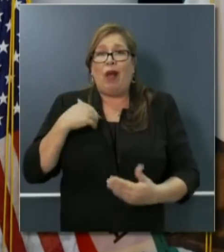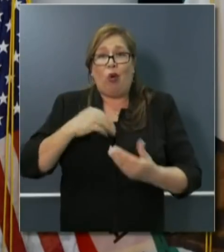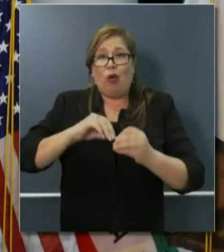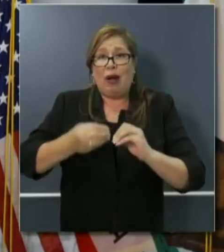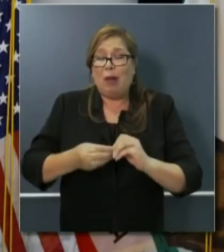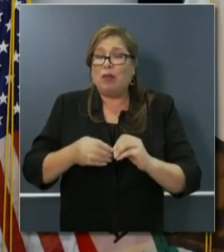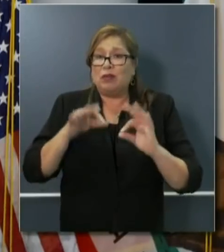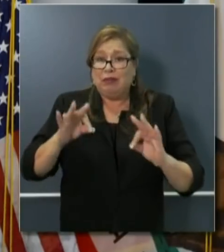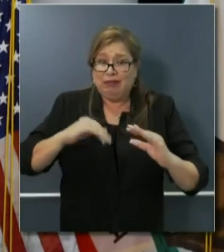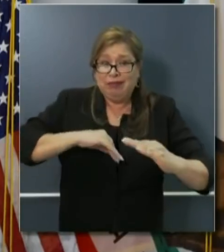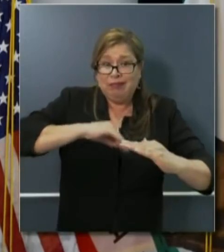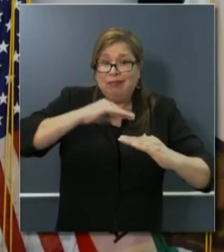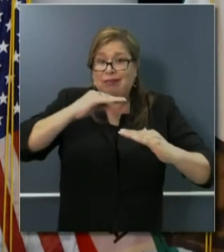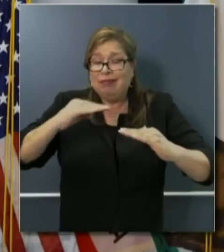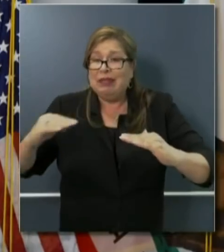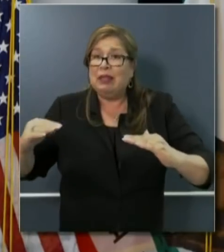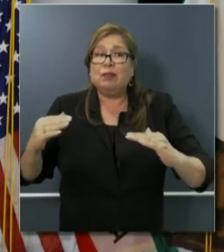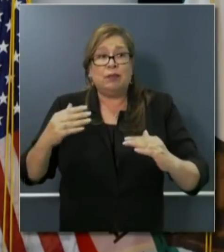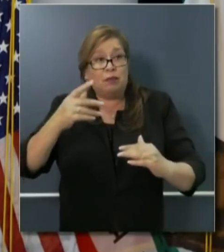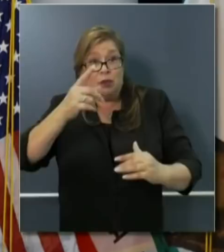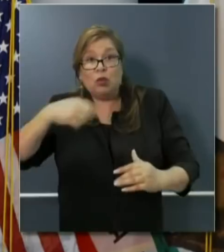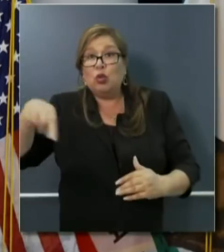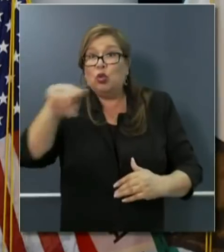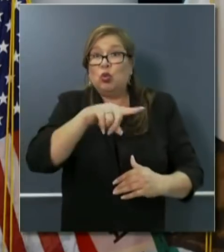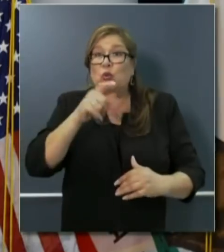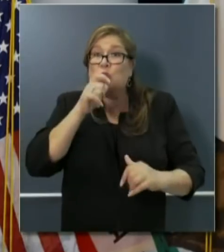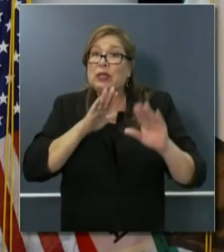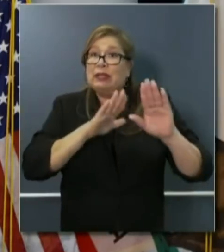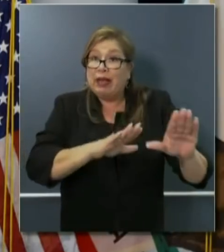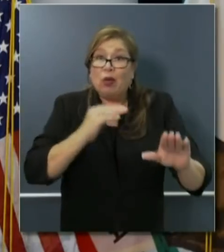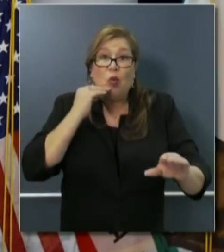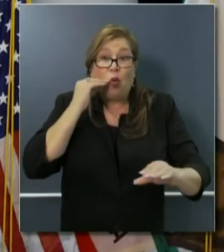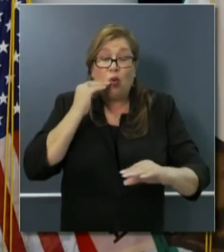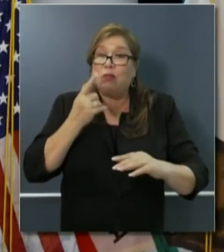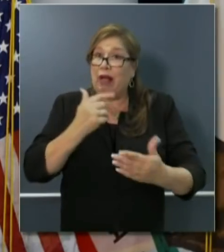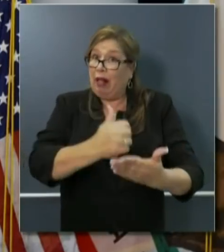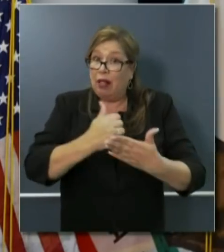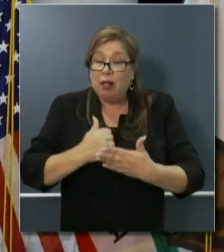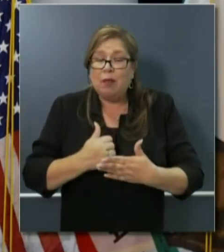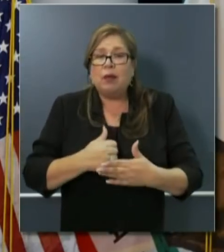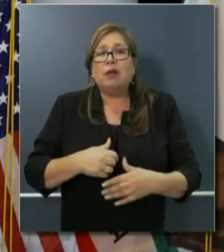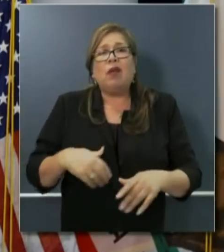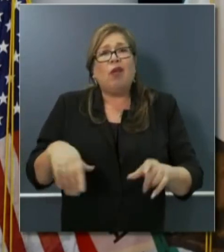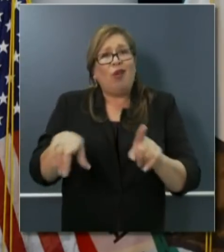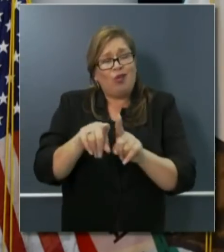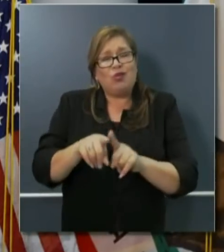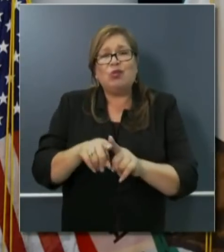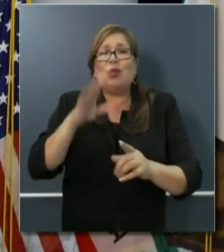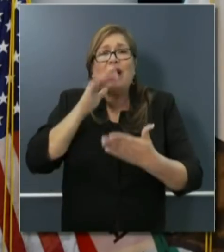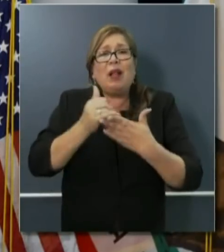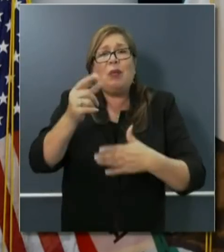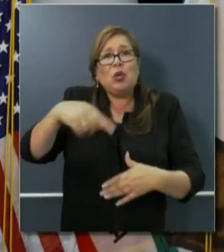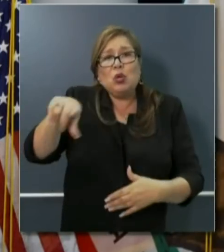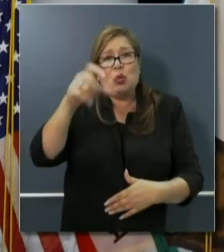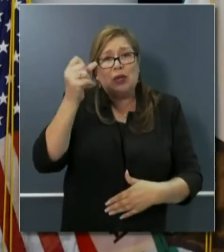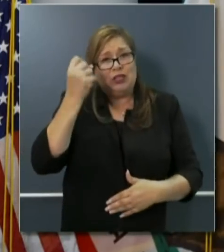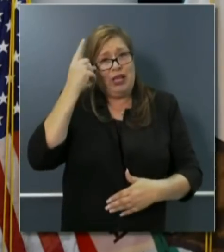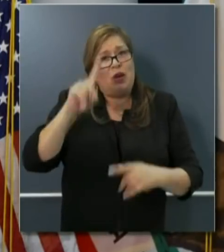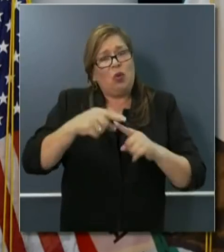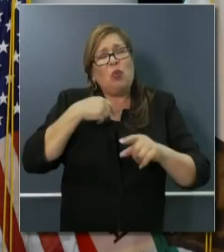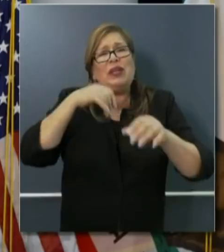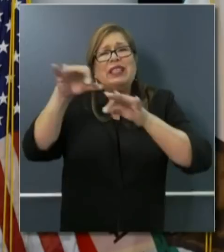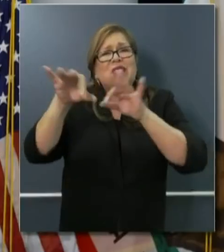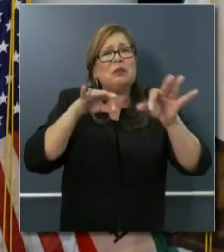doing in implementing those stay-at-home efforts. And it will help you understand when we bring out new